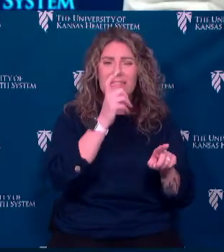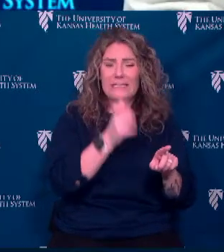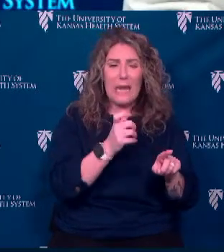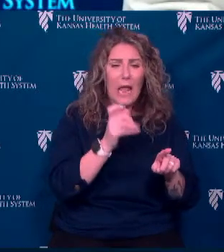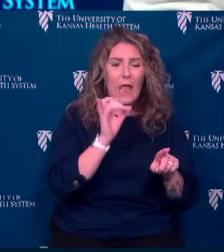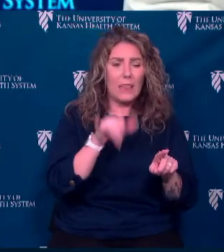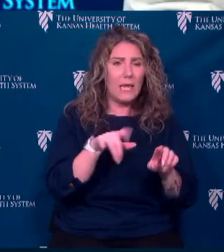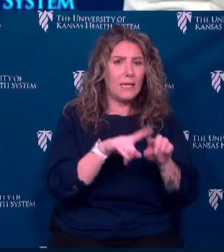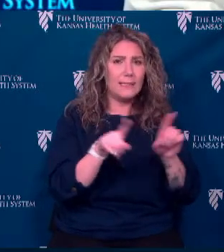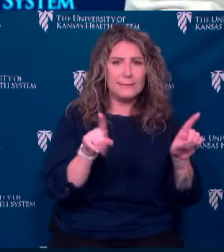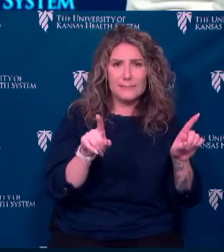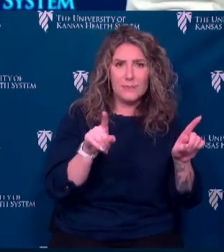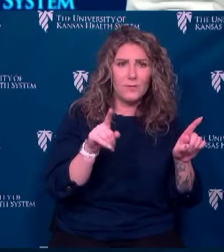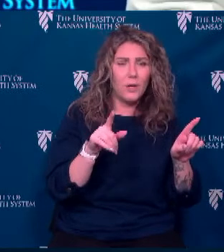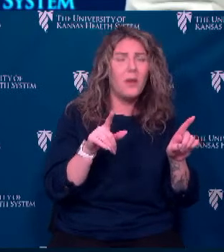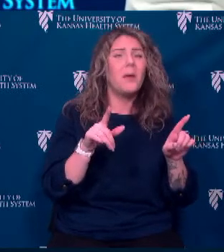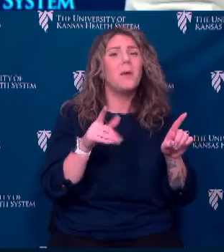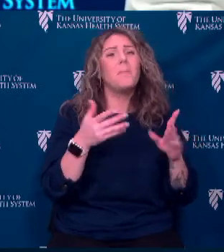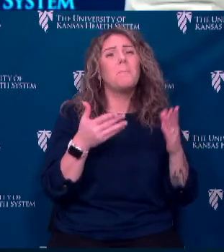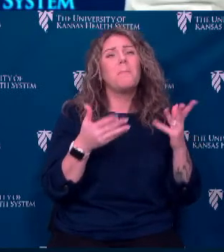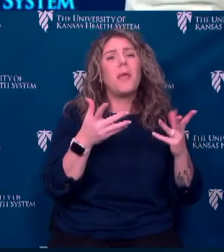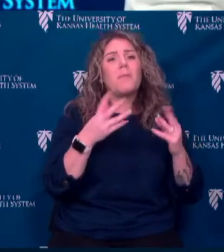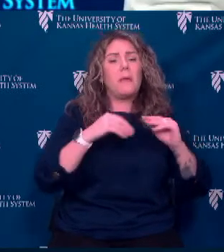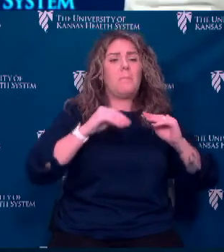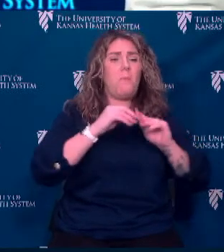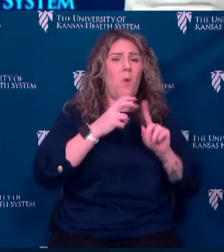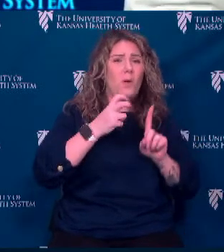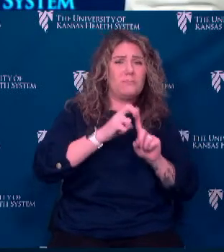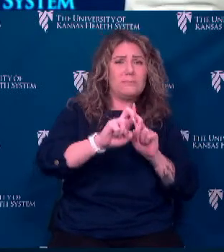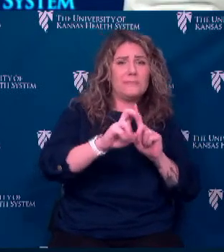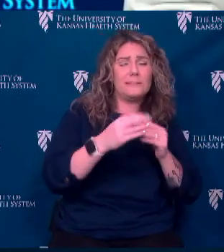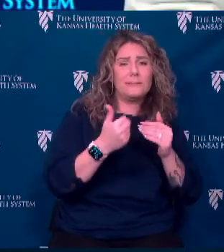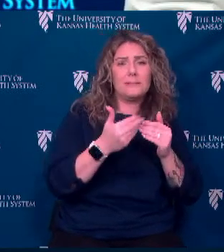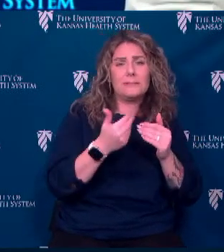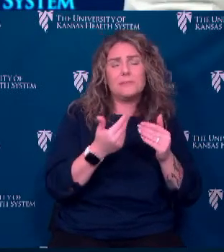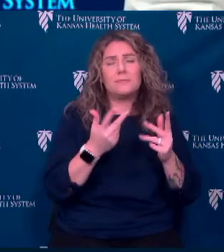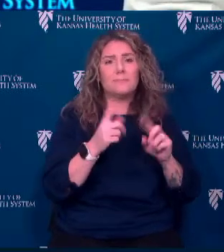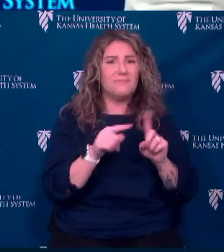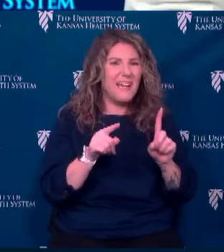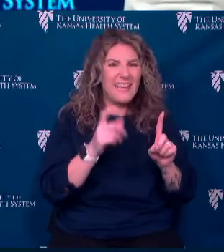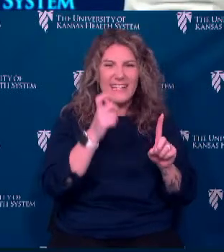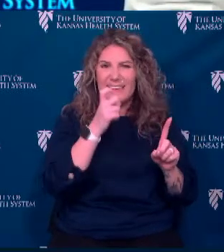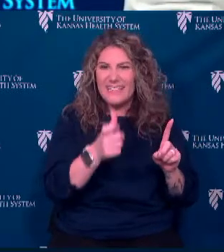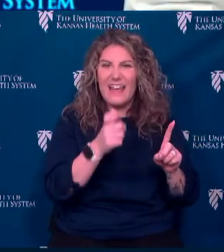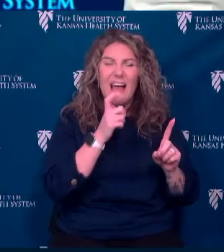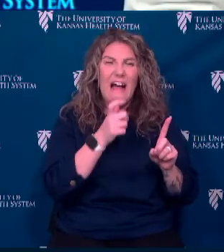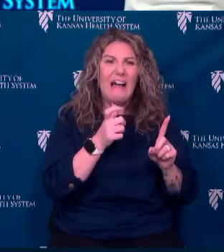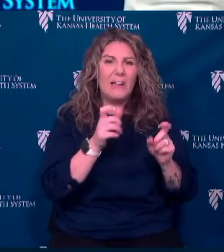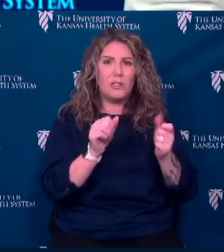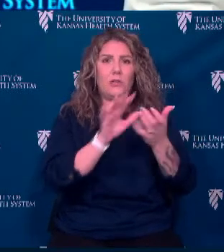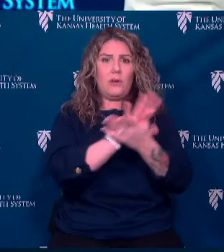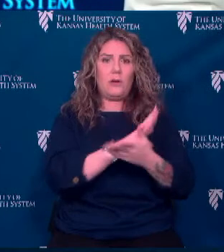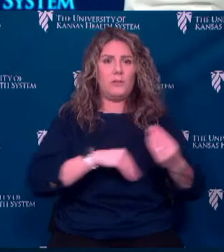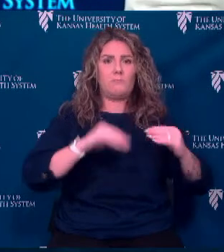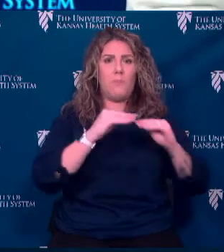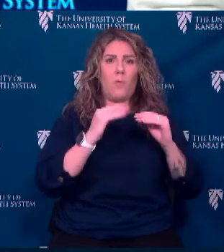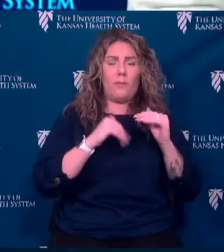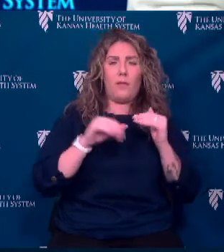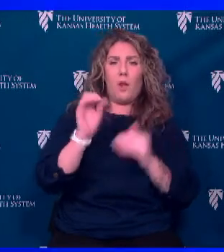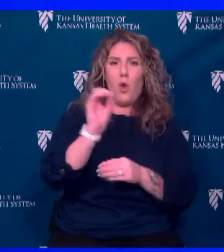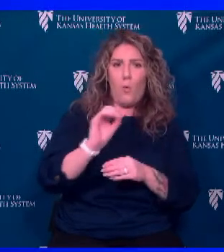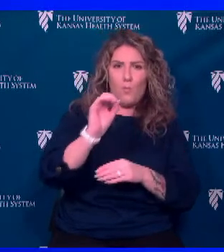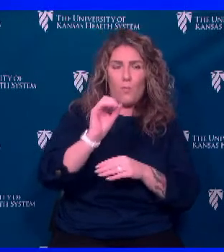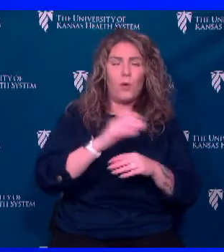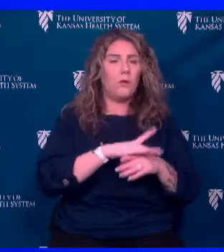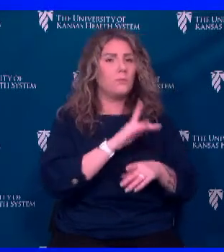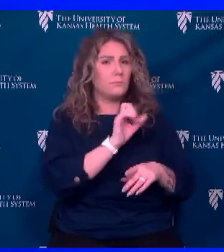that different. It may be a little more transmissible, or you may be a little more communicable, but doesn't look like it's going to cause more than what Omicron has. Yeah, I